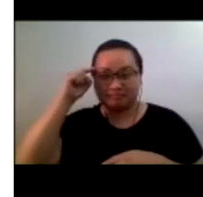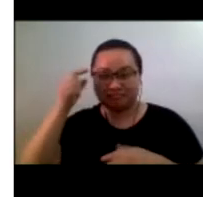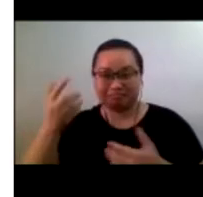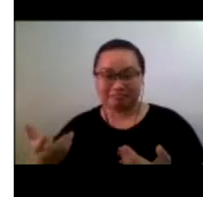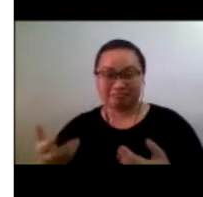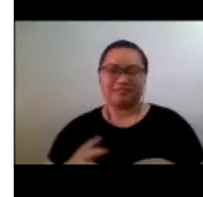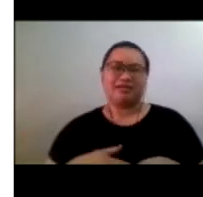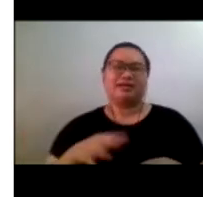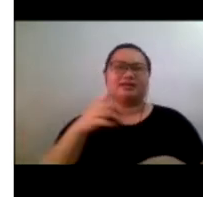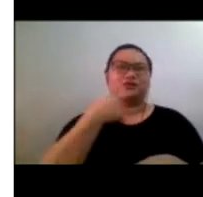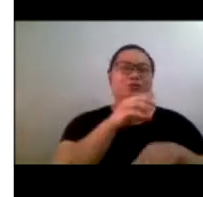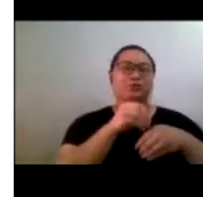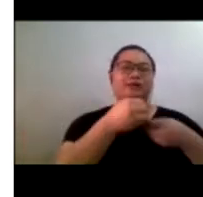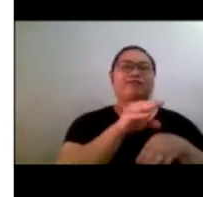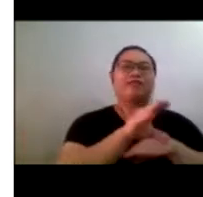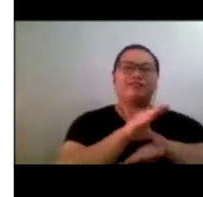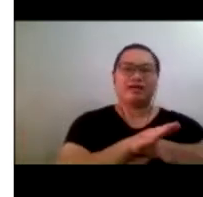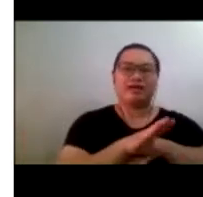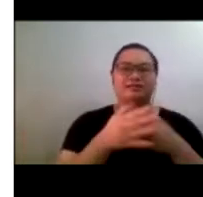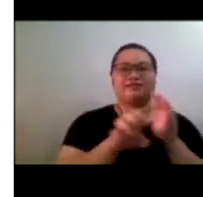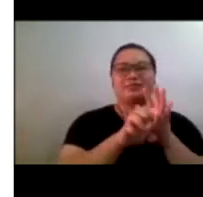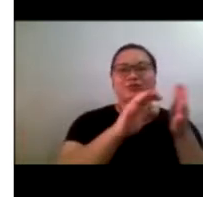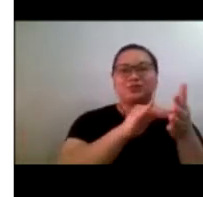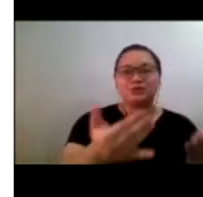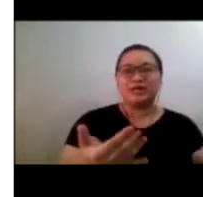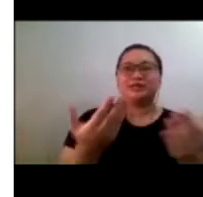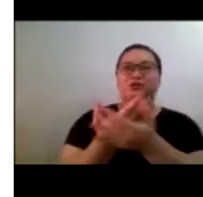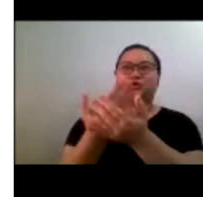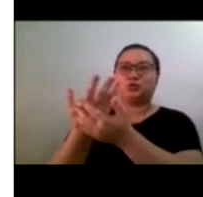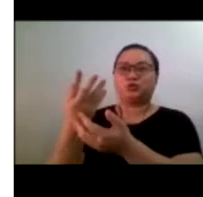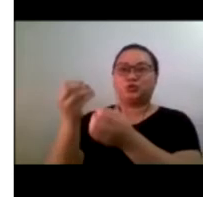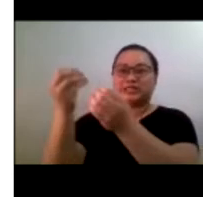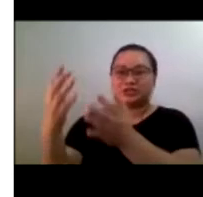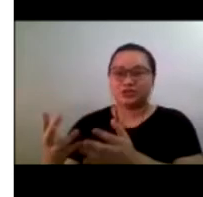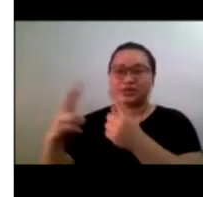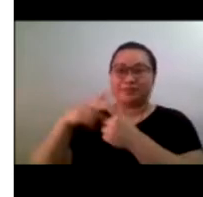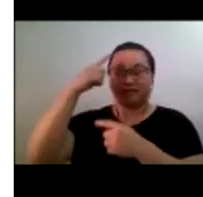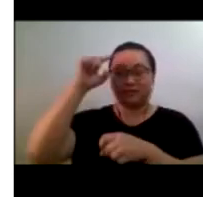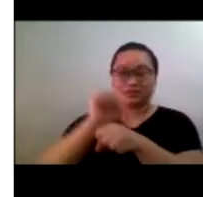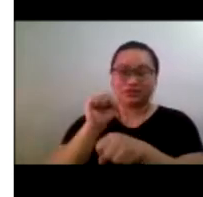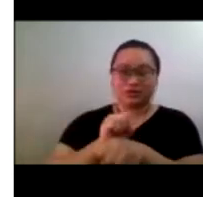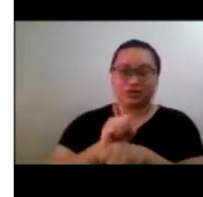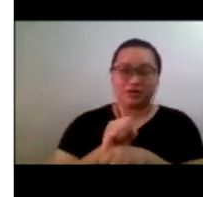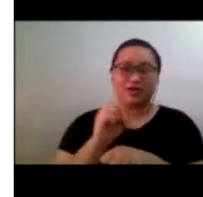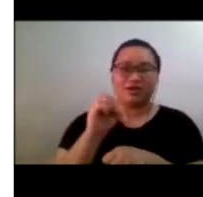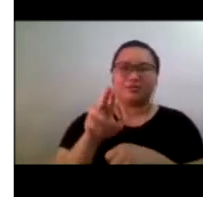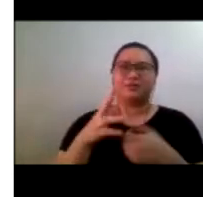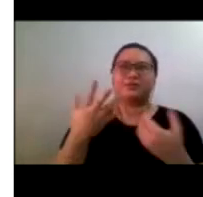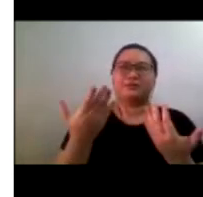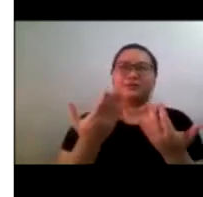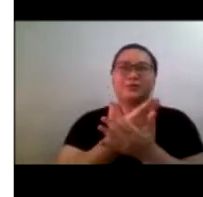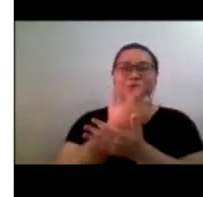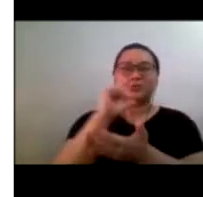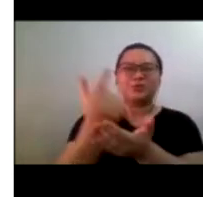new professors applying for a job, or yeah, new graduates applying for a job. And sometimes when you